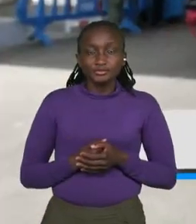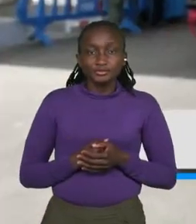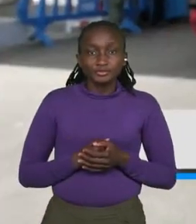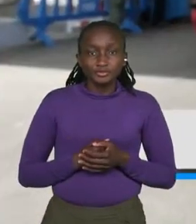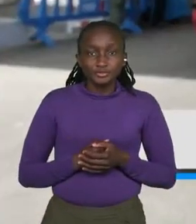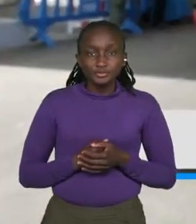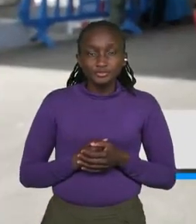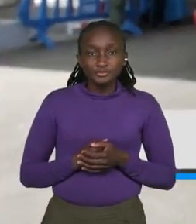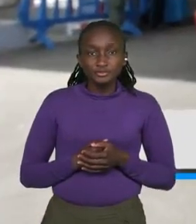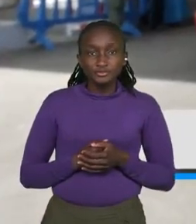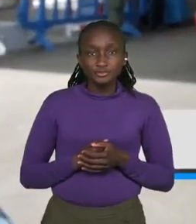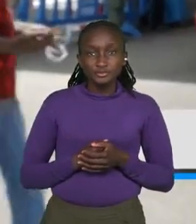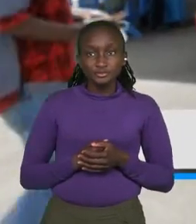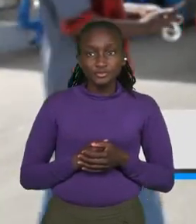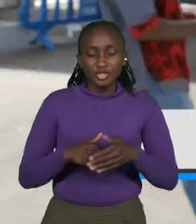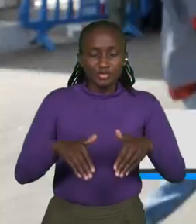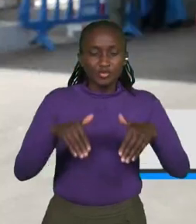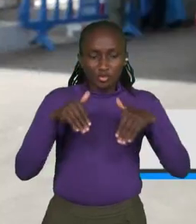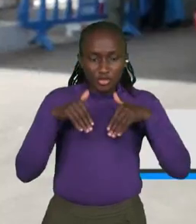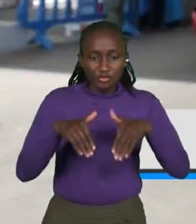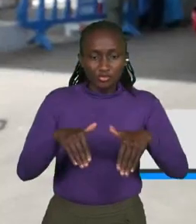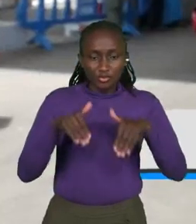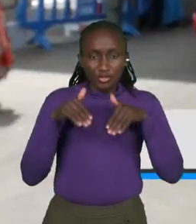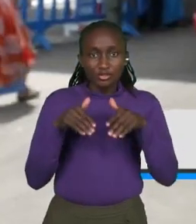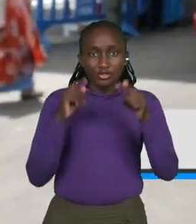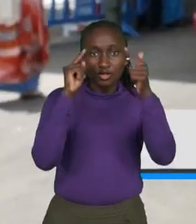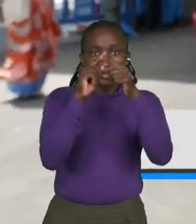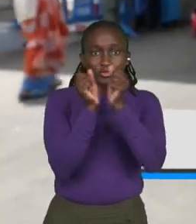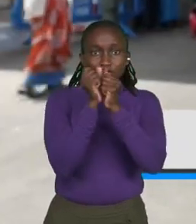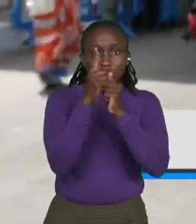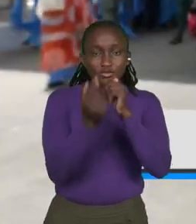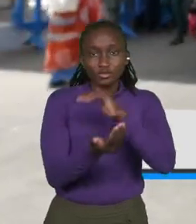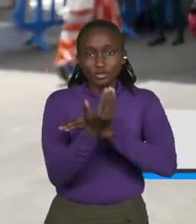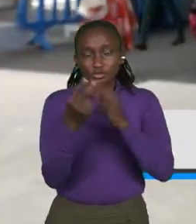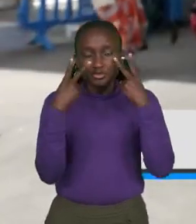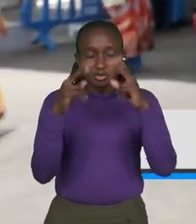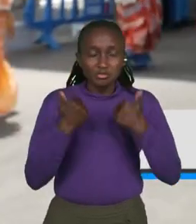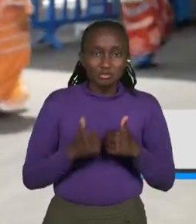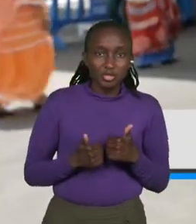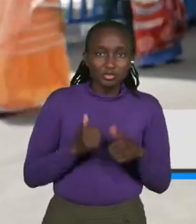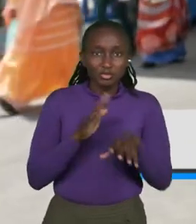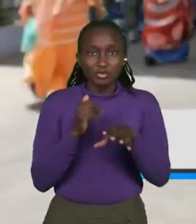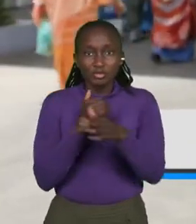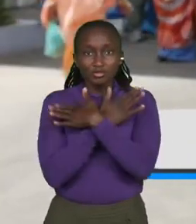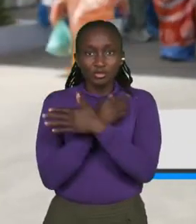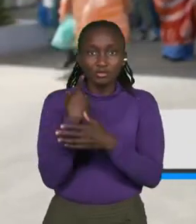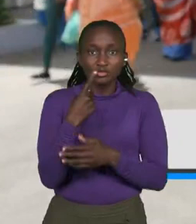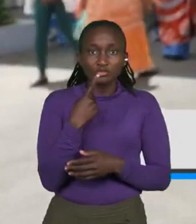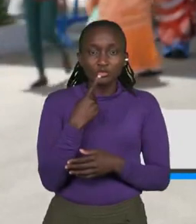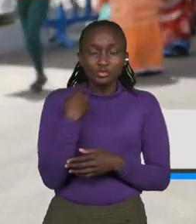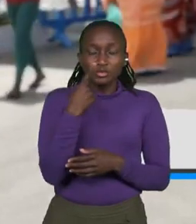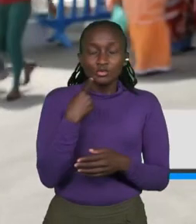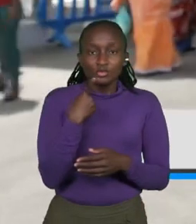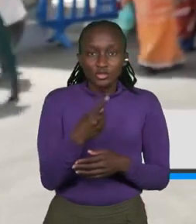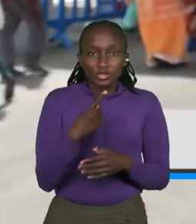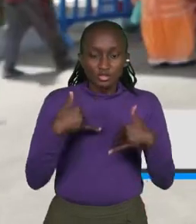We waited until 11 p.m. We haven't seen them. So we called a friend who told us that they